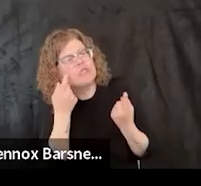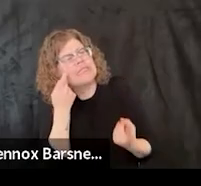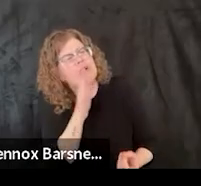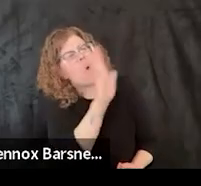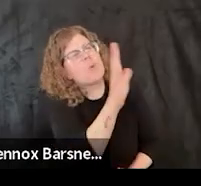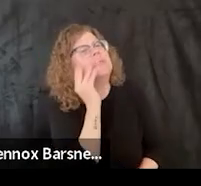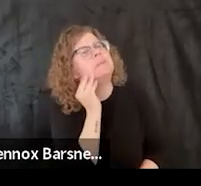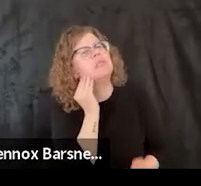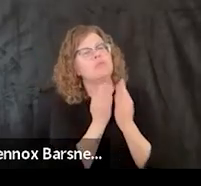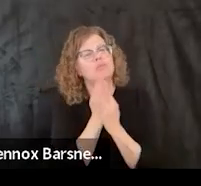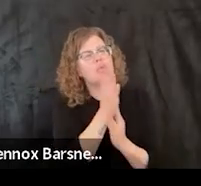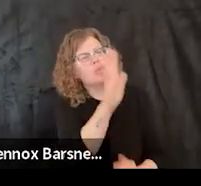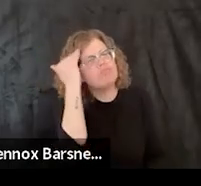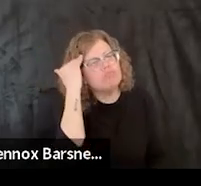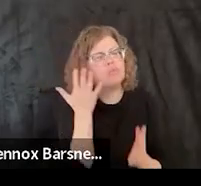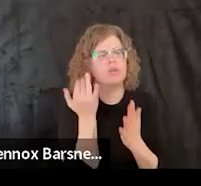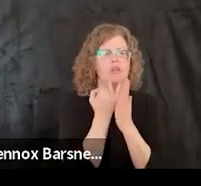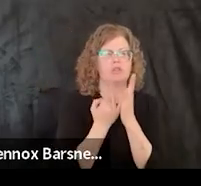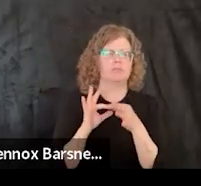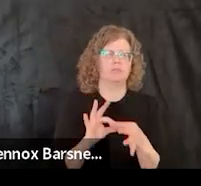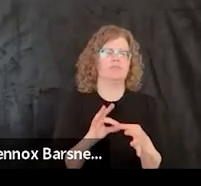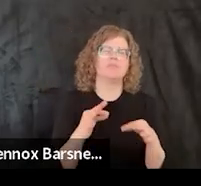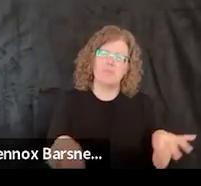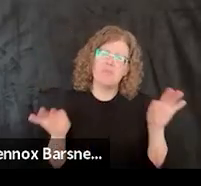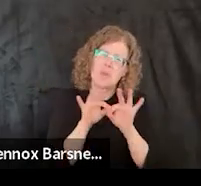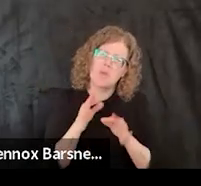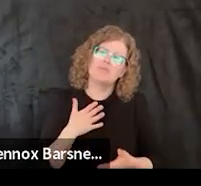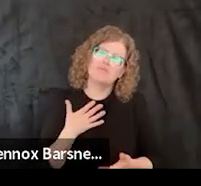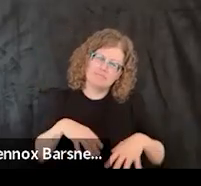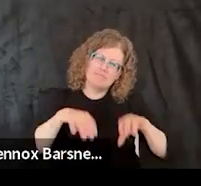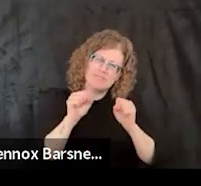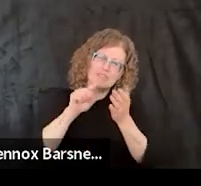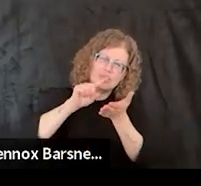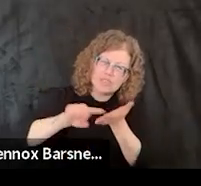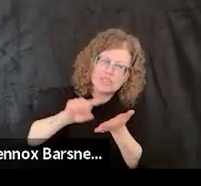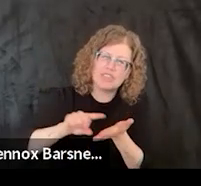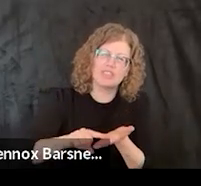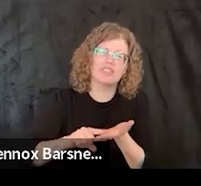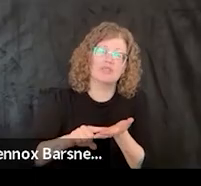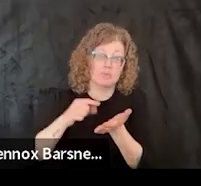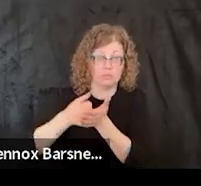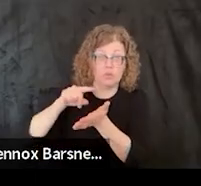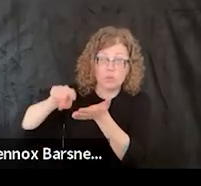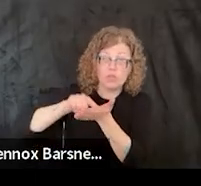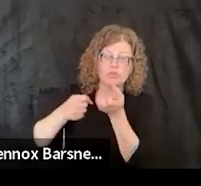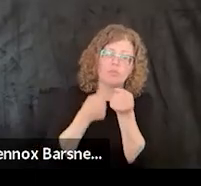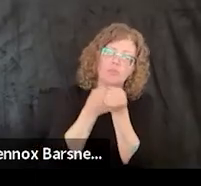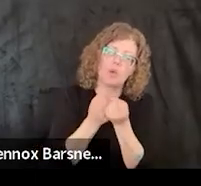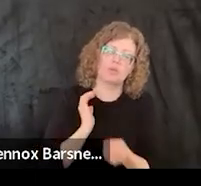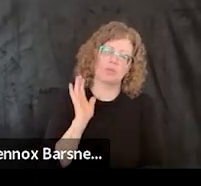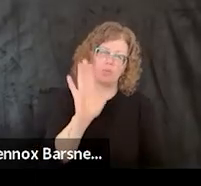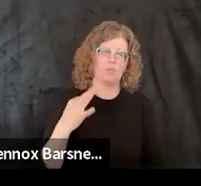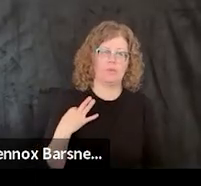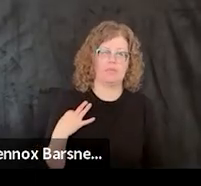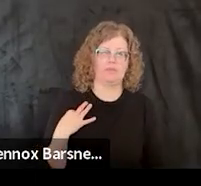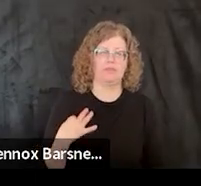research. Make sure that you can back up what you are stating in your application. It can be helpful using